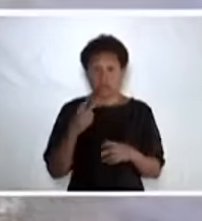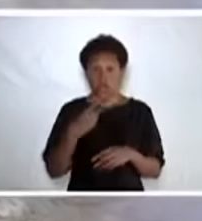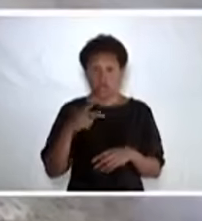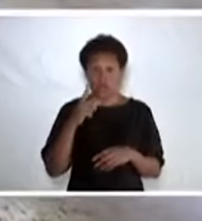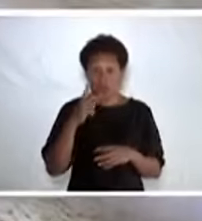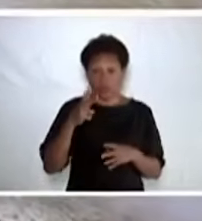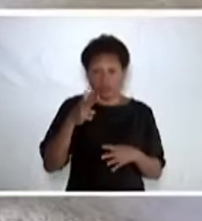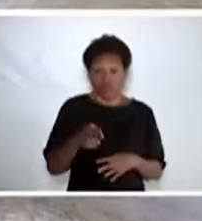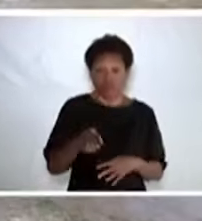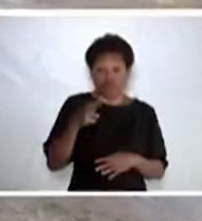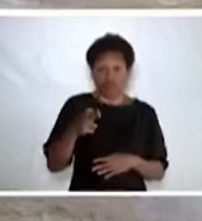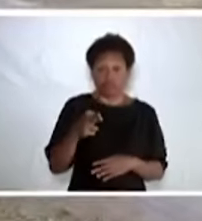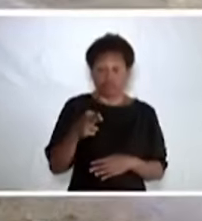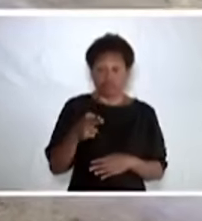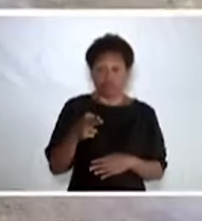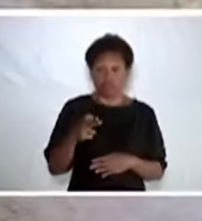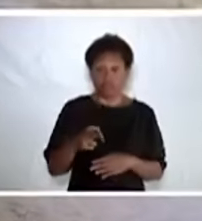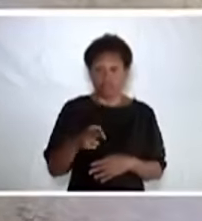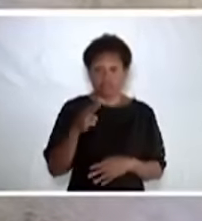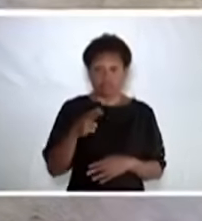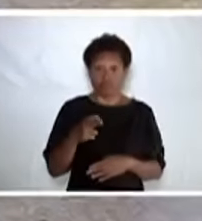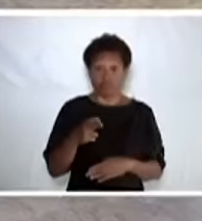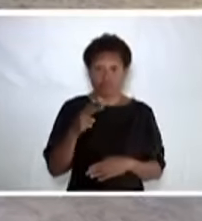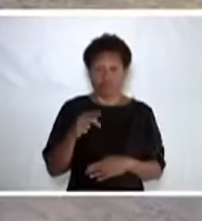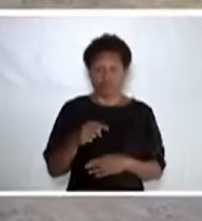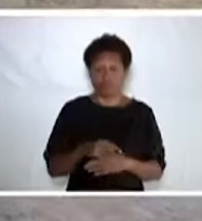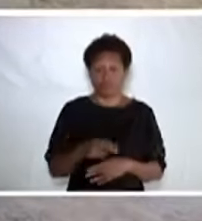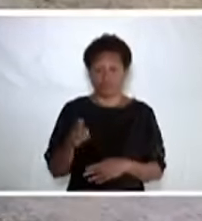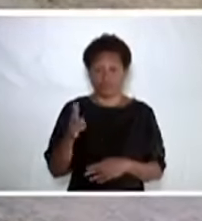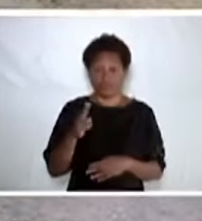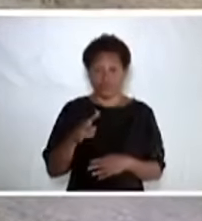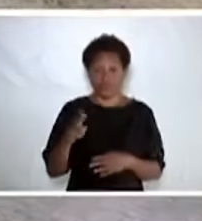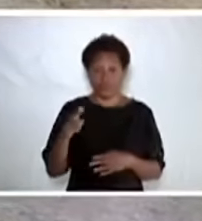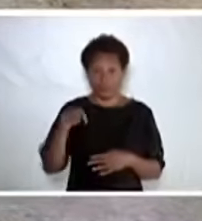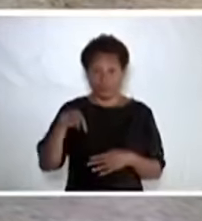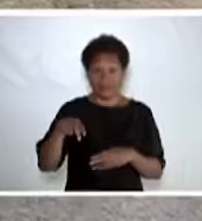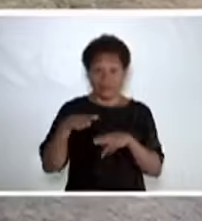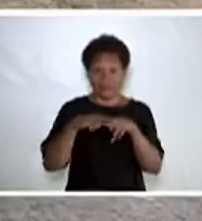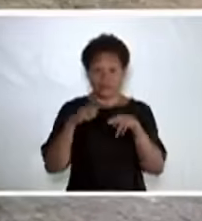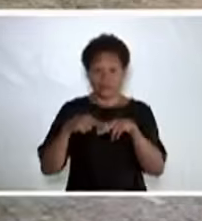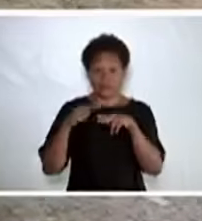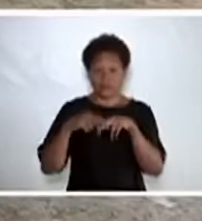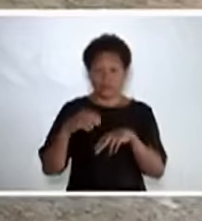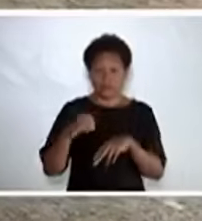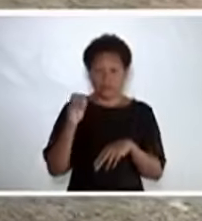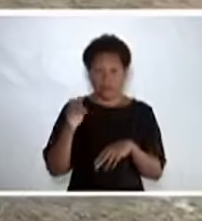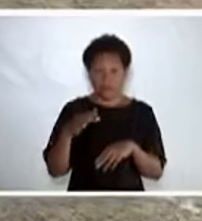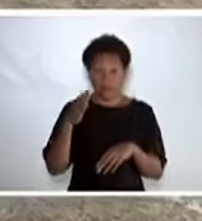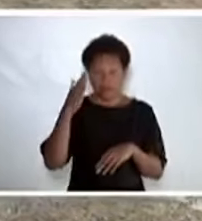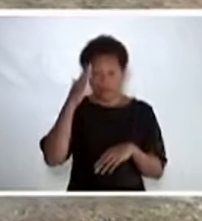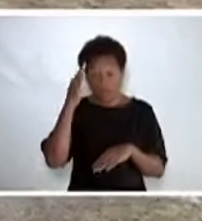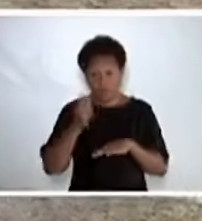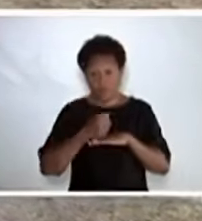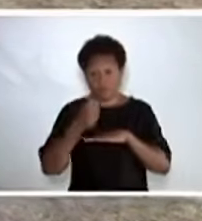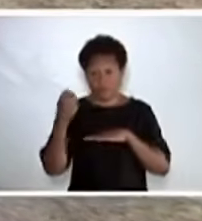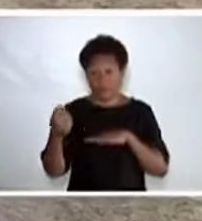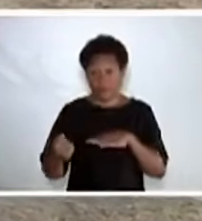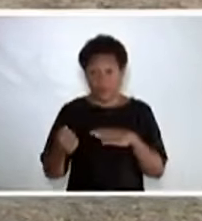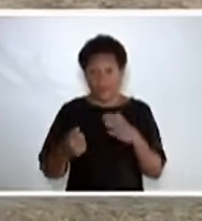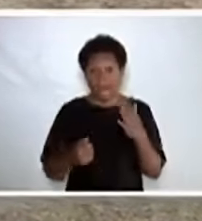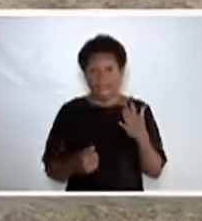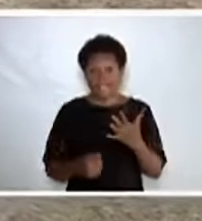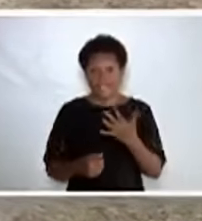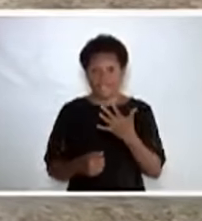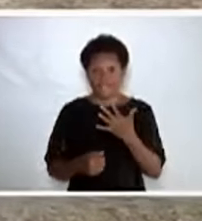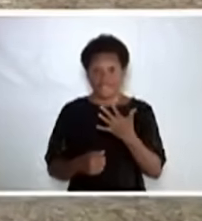came to be fired as for the head of state in exceptional circumstances for the head of government, with a number of decreases with